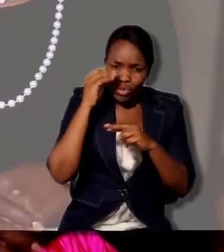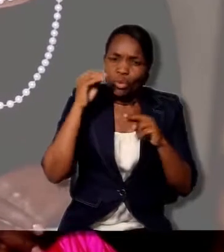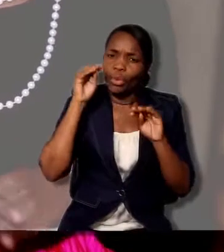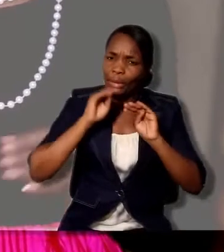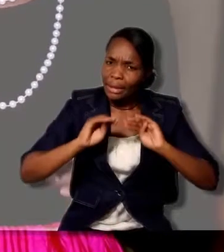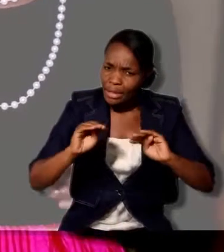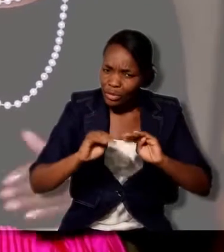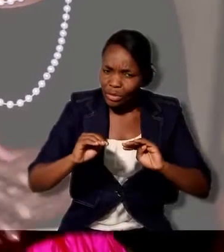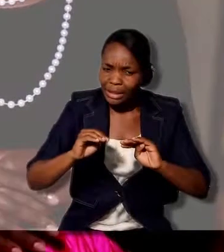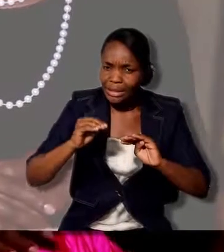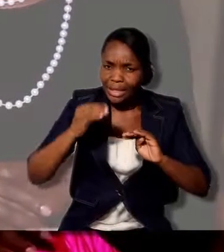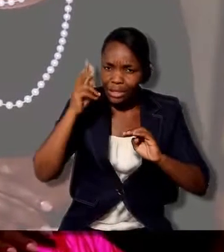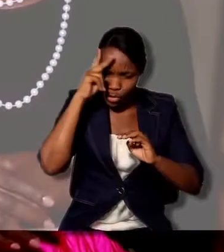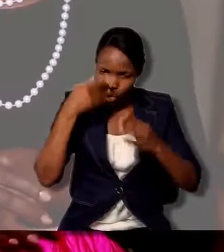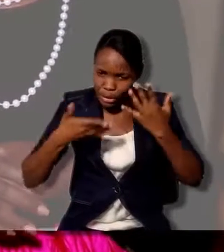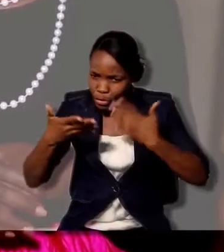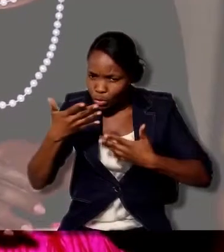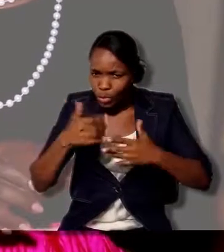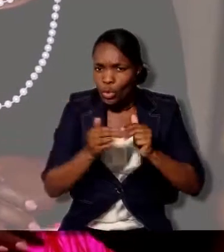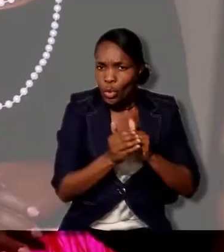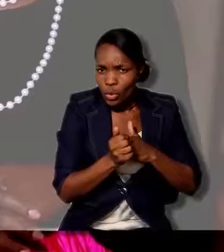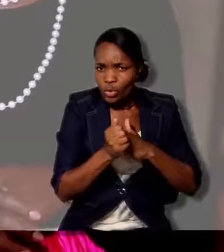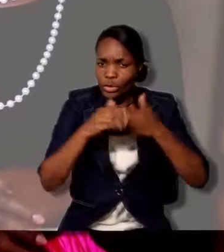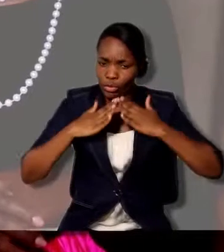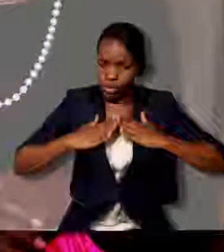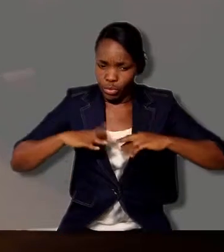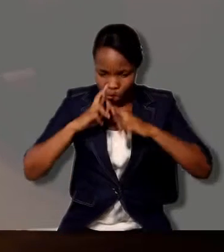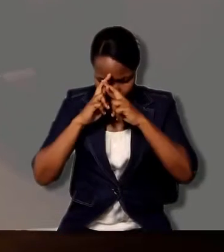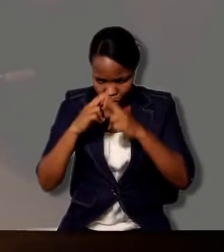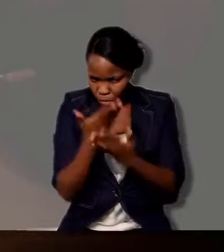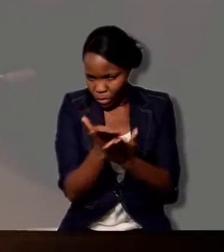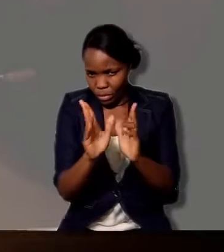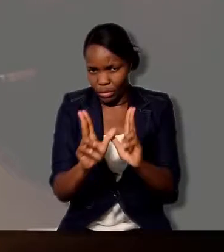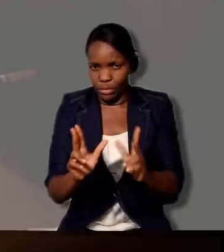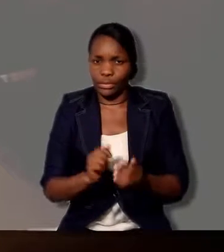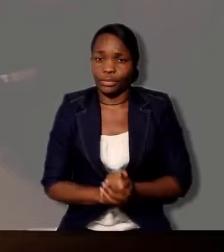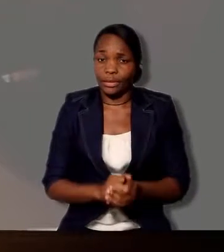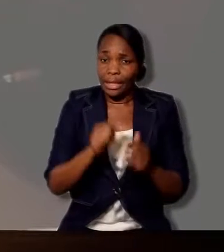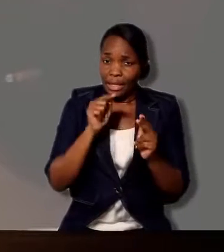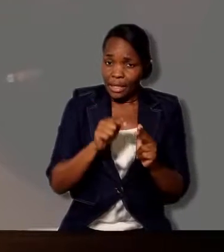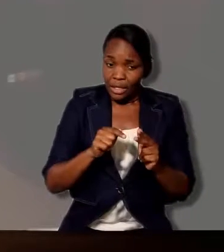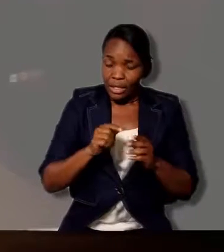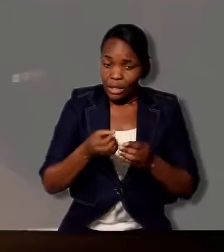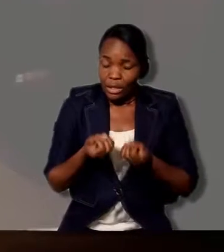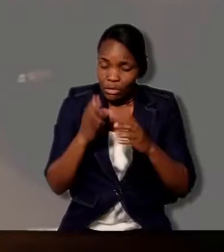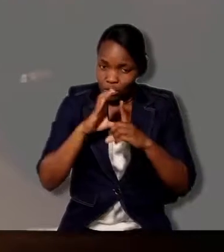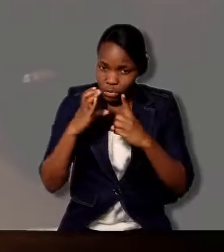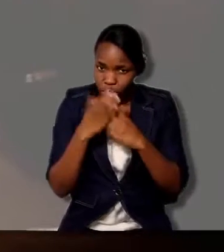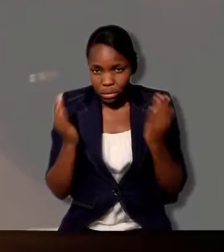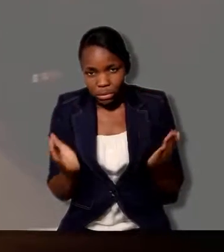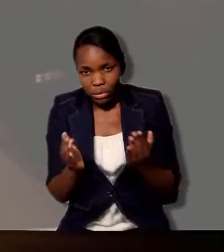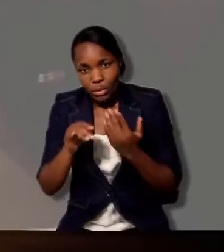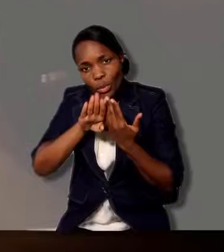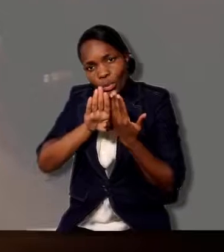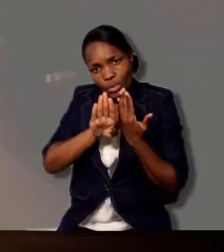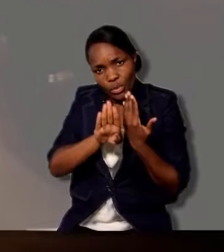of knowledge will lead to universal respect among all people. UNESCO also promotes cultural development,